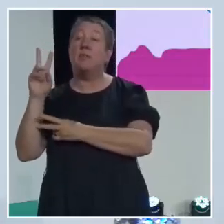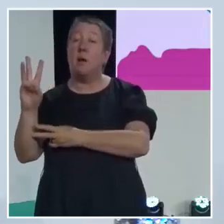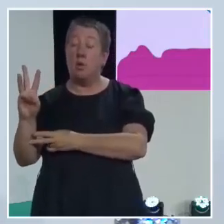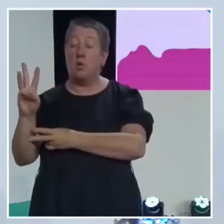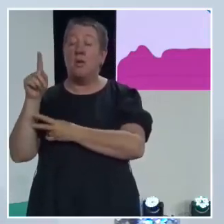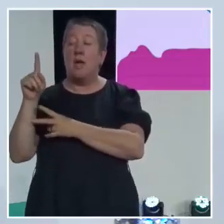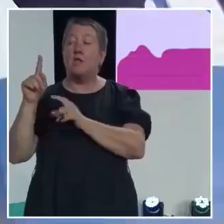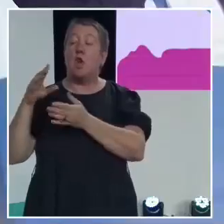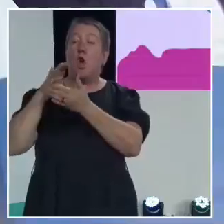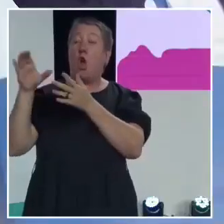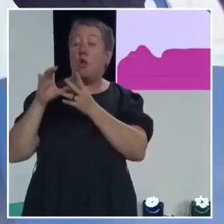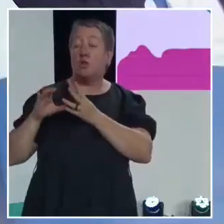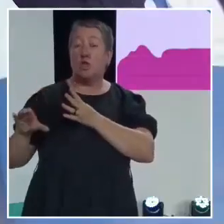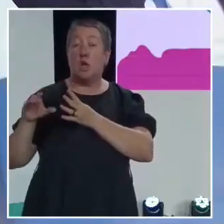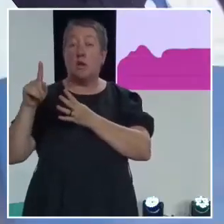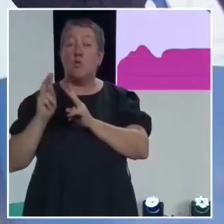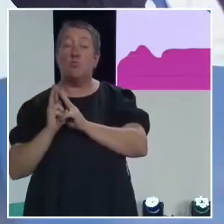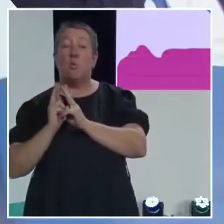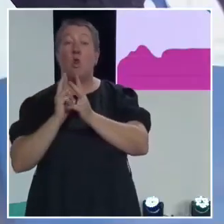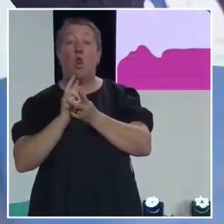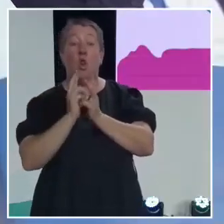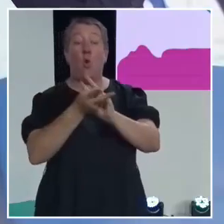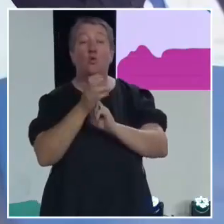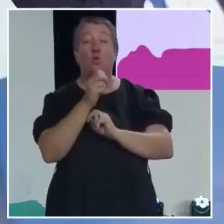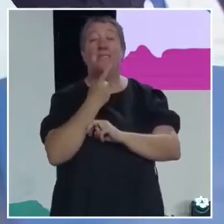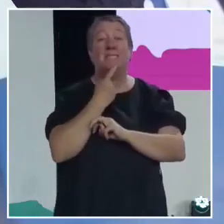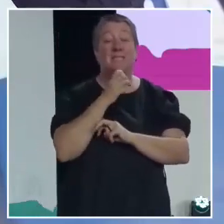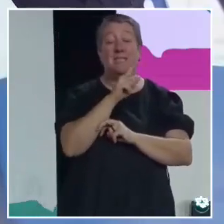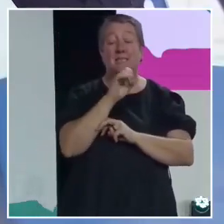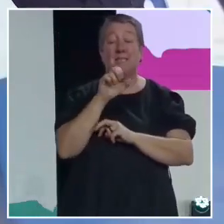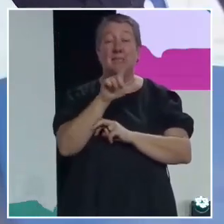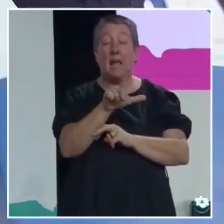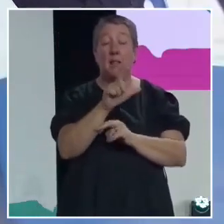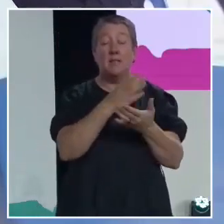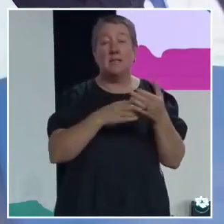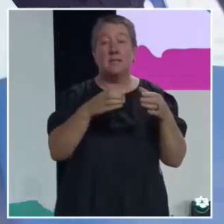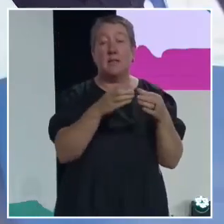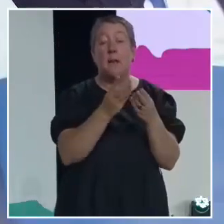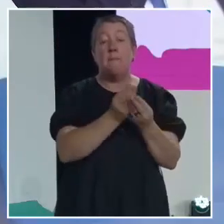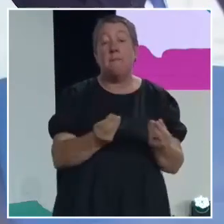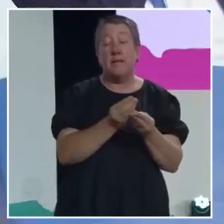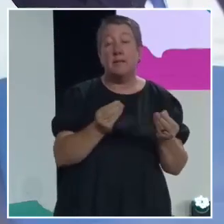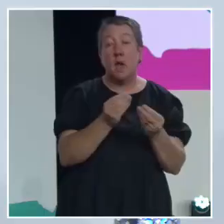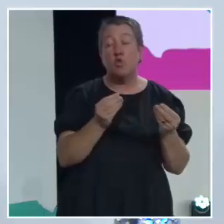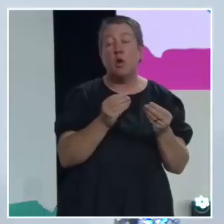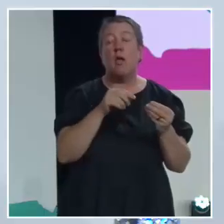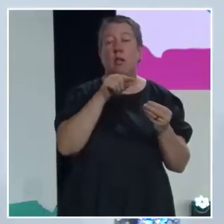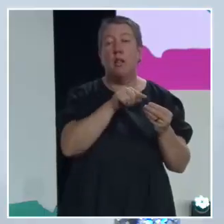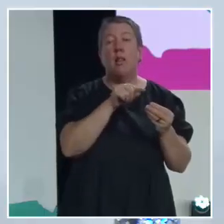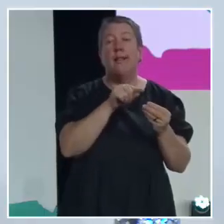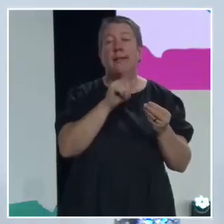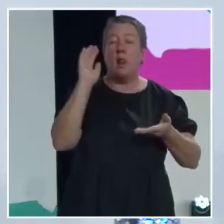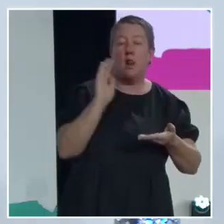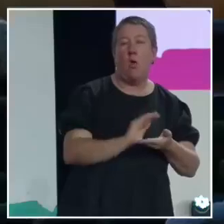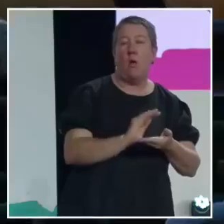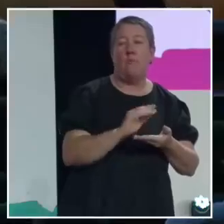condition for the loan provided to the steel sector that had to commit to lowering the material content of production to receive that loan. If they weren't interested,